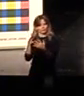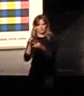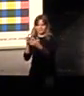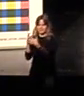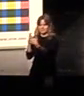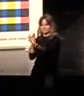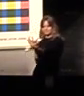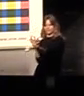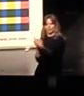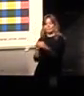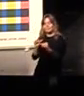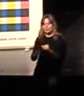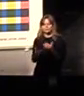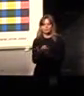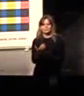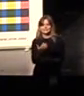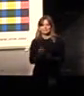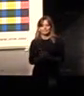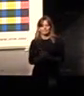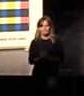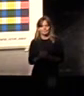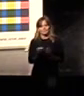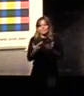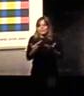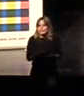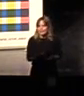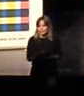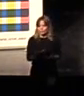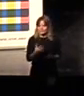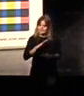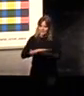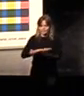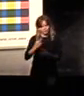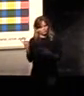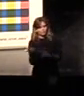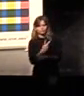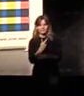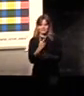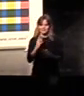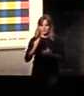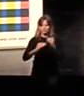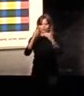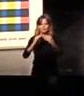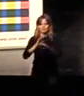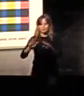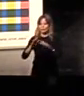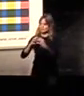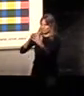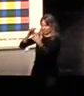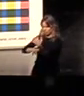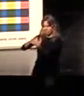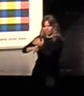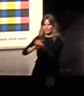postmodernisme met now it is time for reconstruction not for the construction anymore